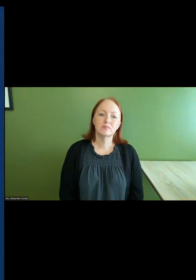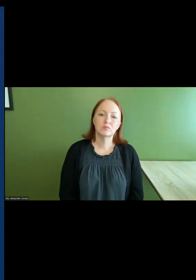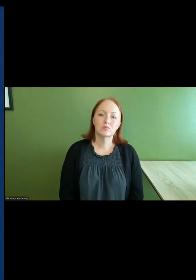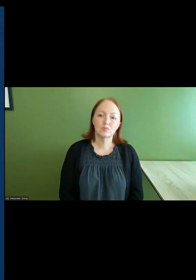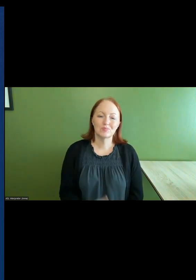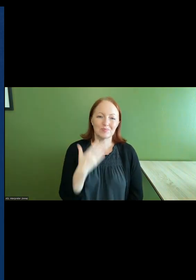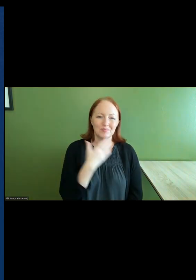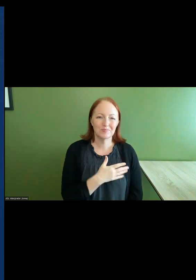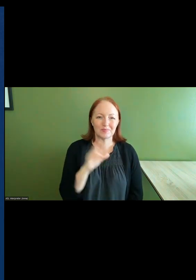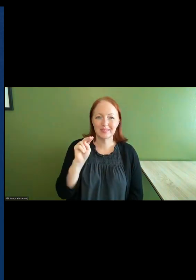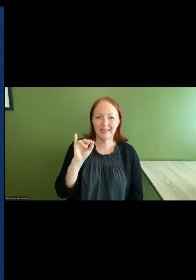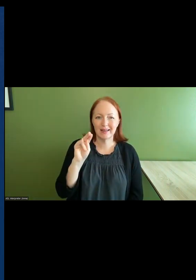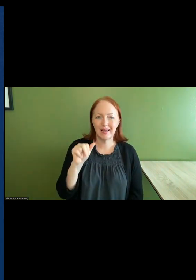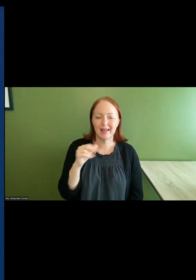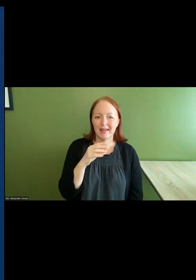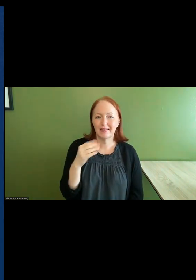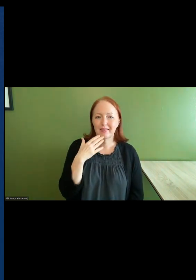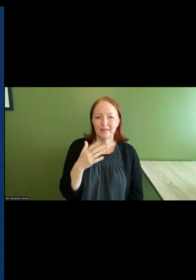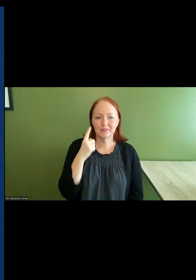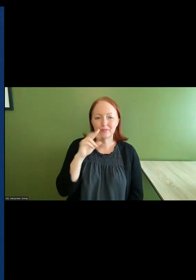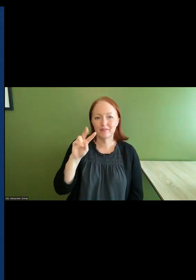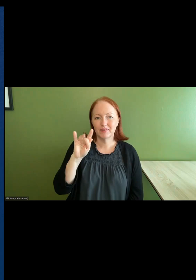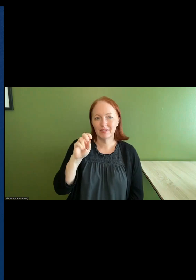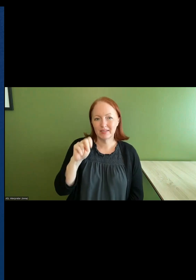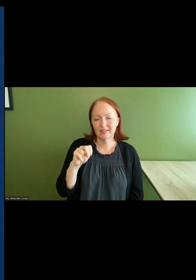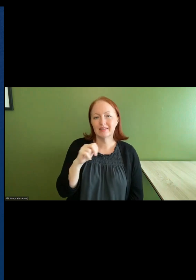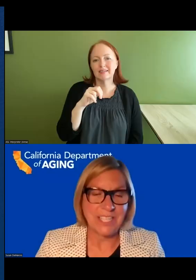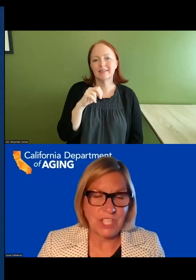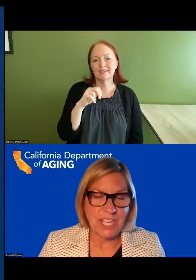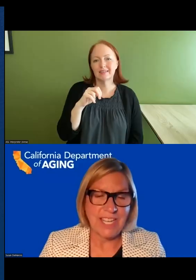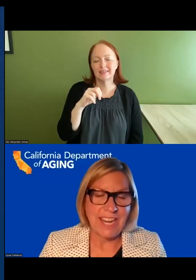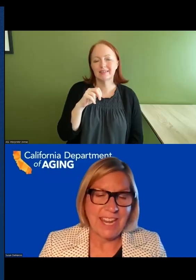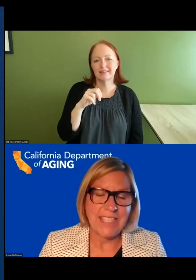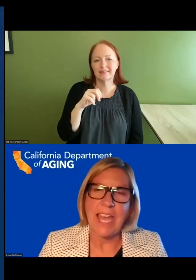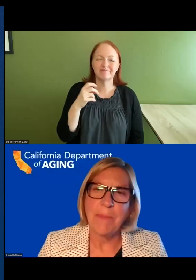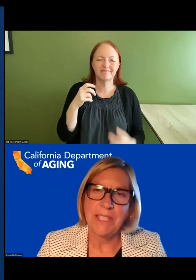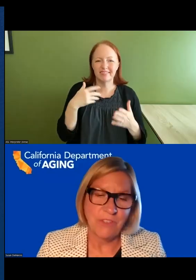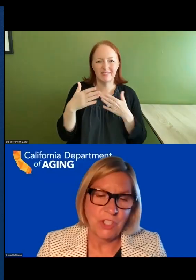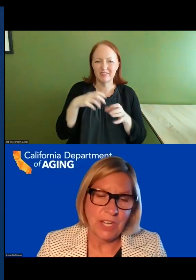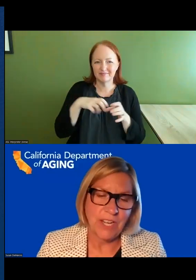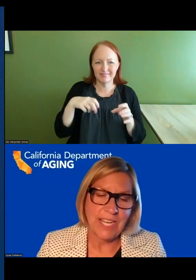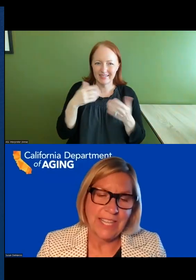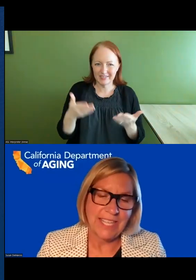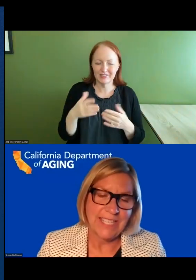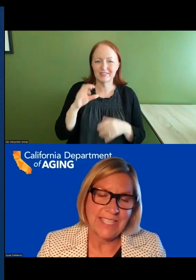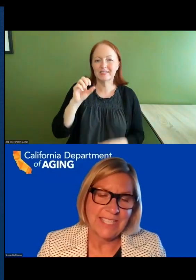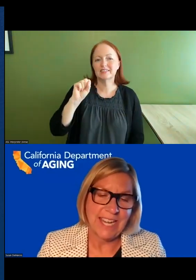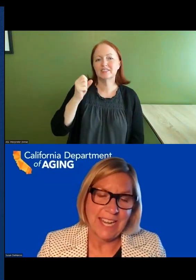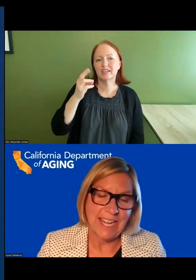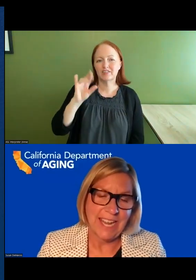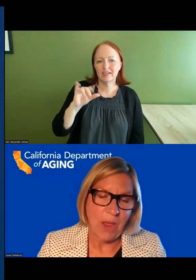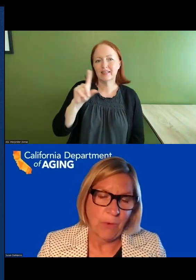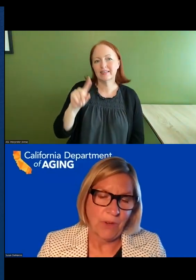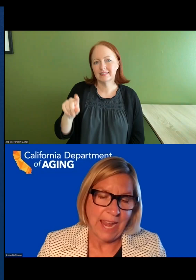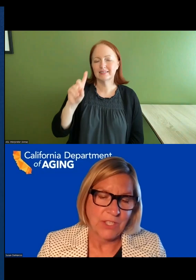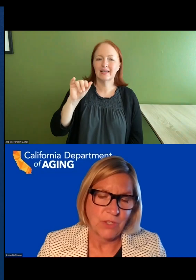Thank you so much, Nina. And thank you to Vivian in absentia, and I believe Sherry, Liz,